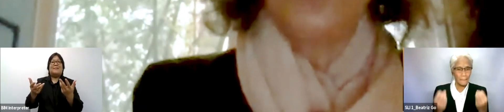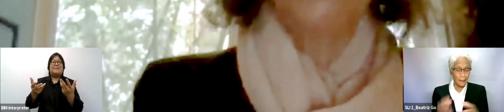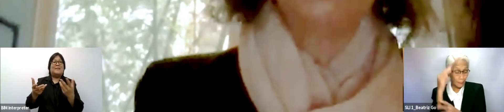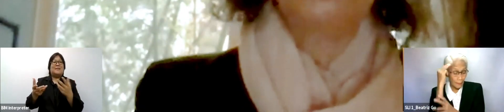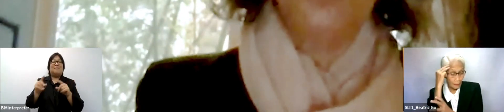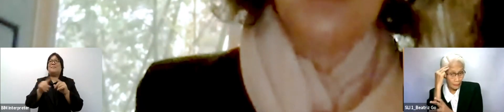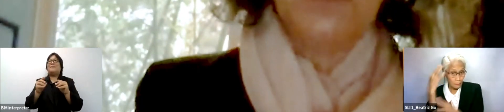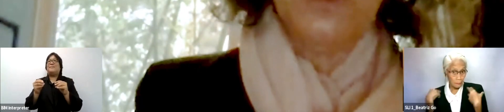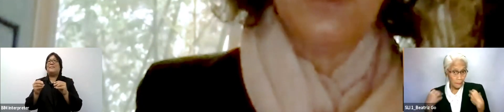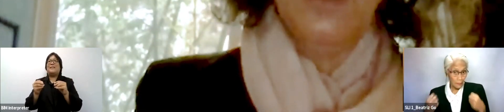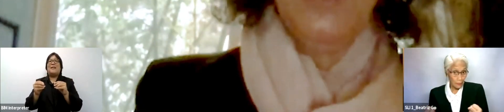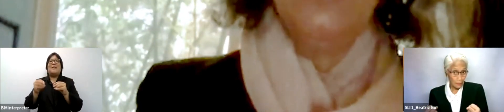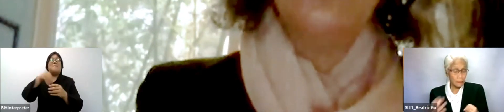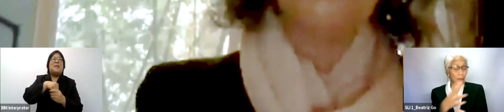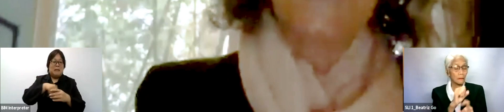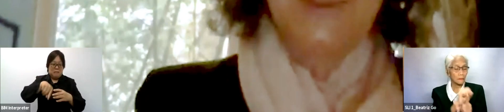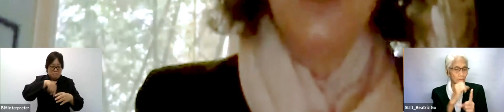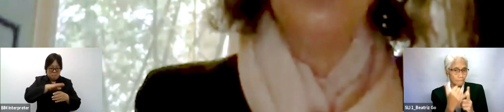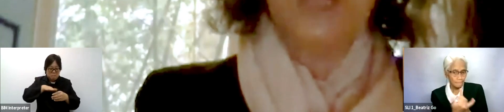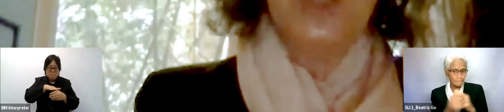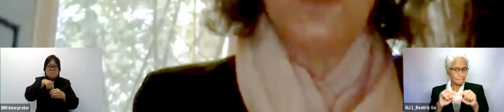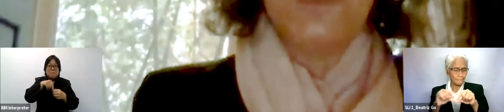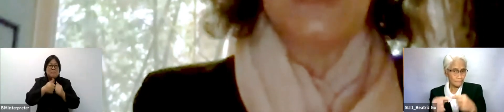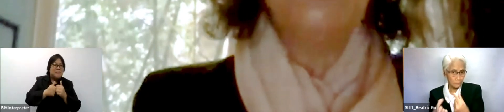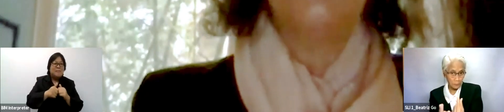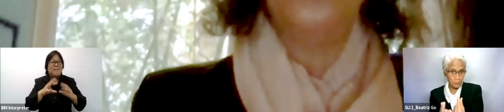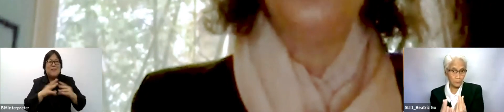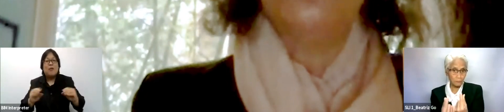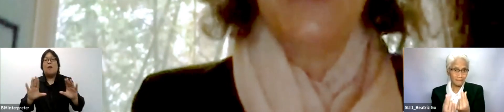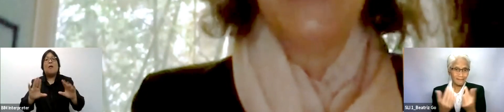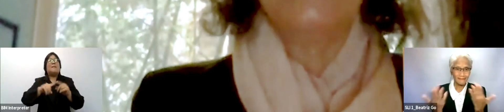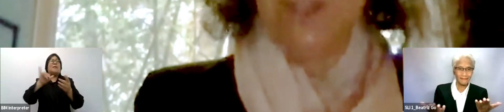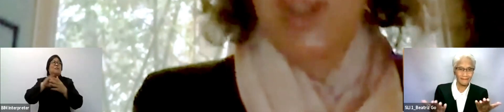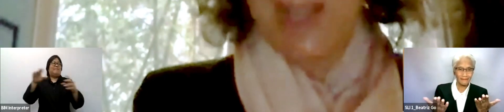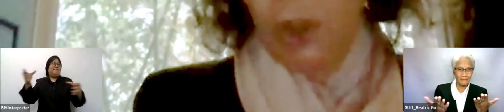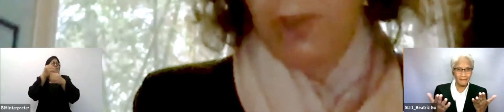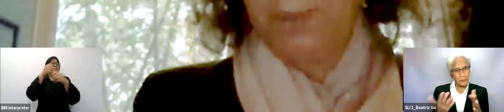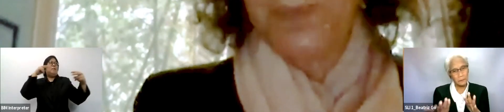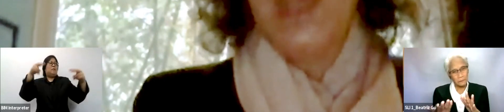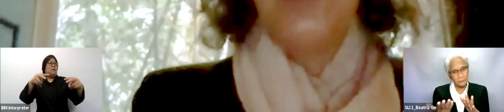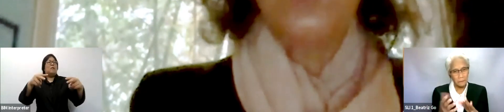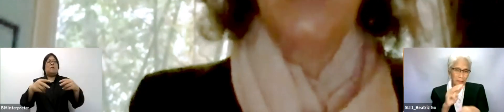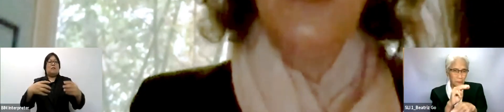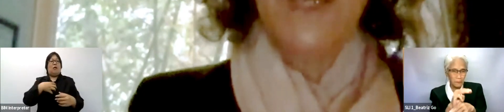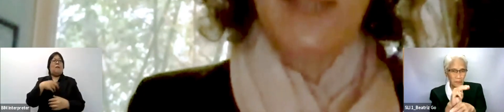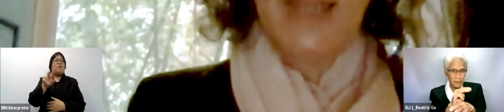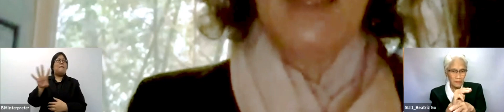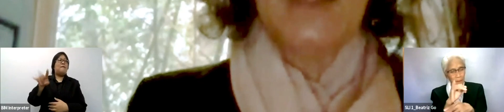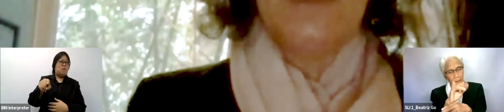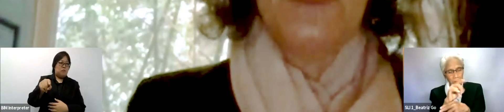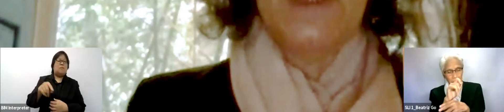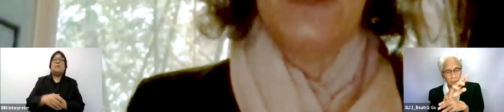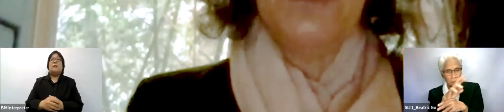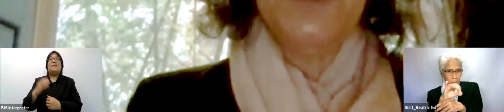those fundamental principles and those specific arrangements in their own domestic legislation. So if I take